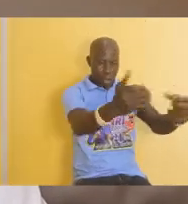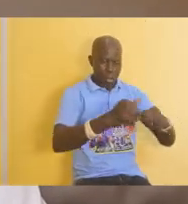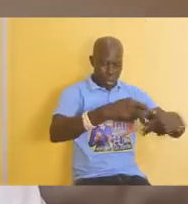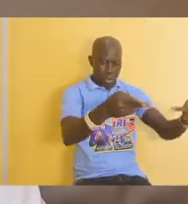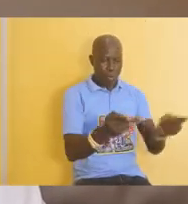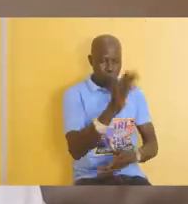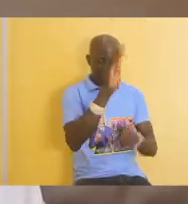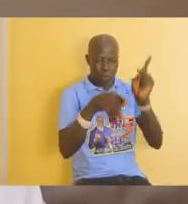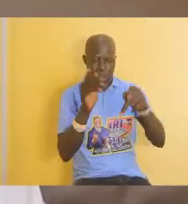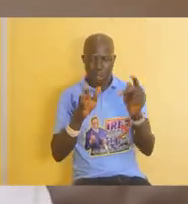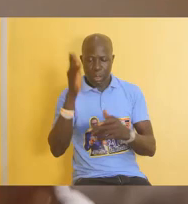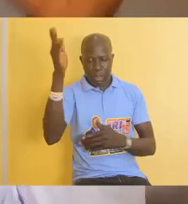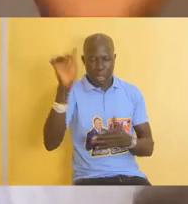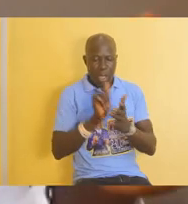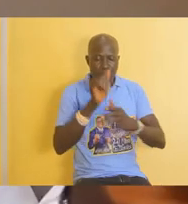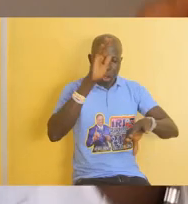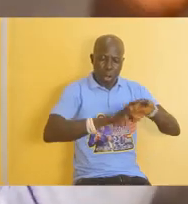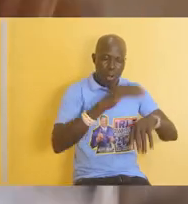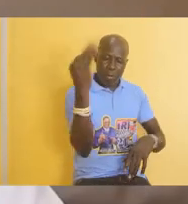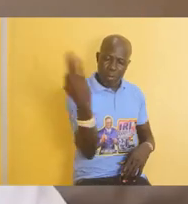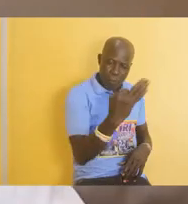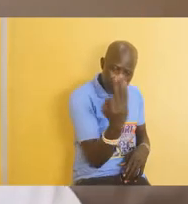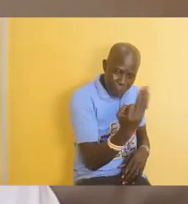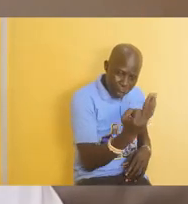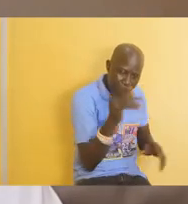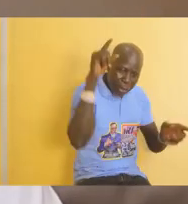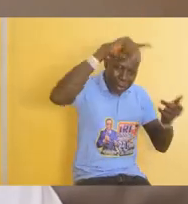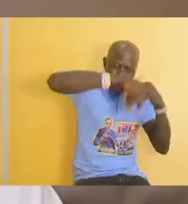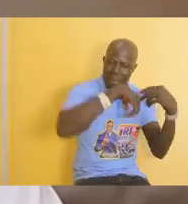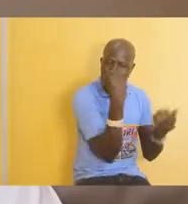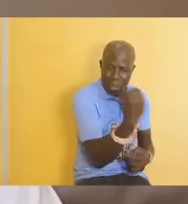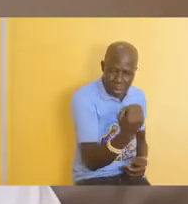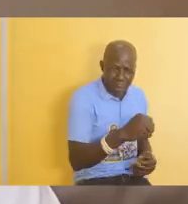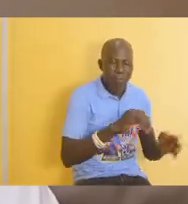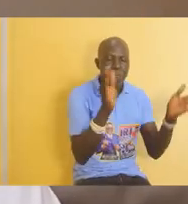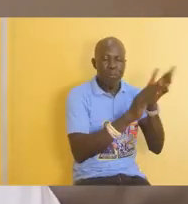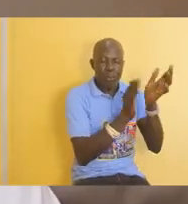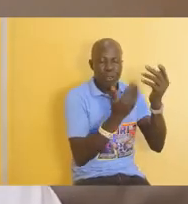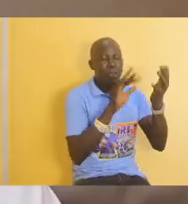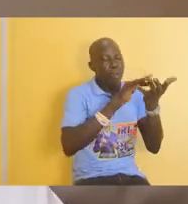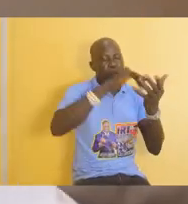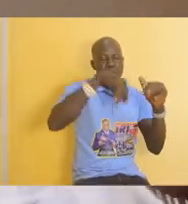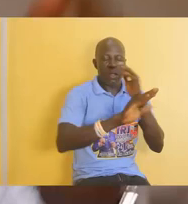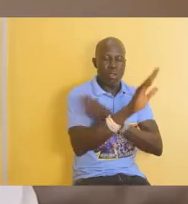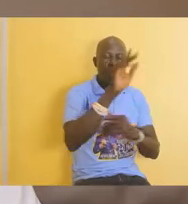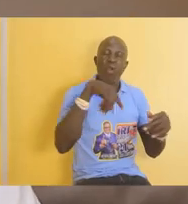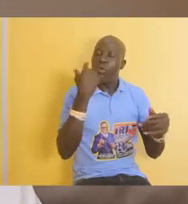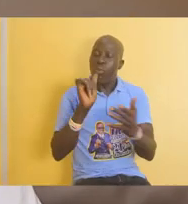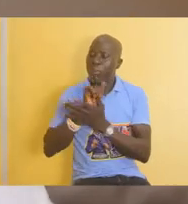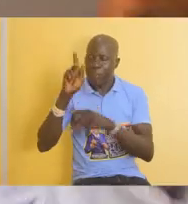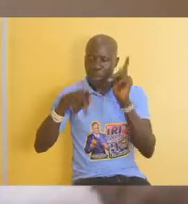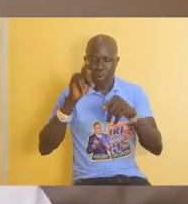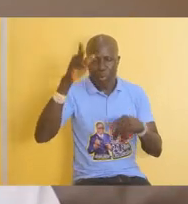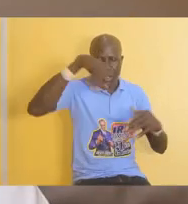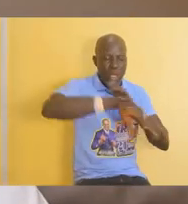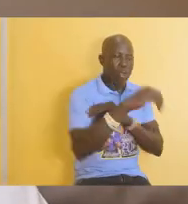to one bed. People that were present. No, your Friday, my Saturday. When you alone alone, the glorify God. I want to one bed. The people that